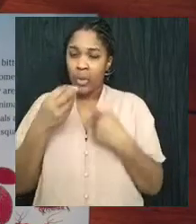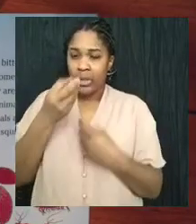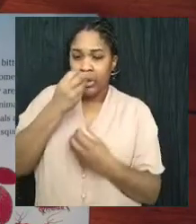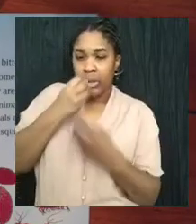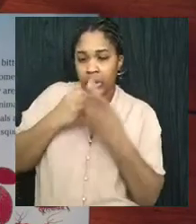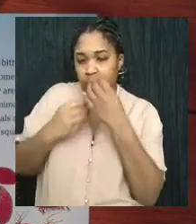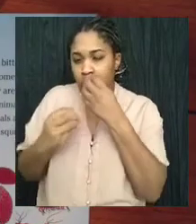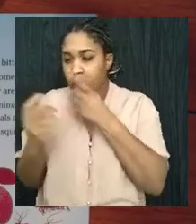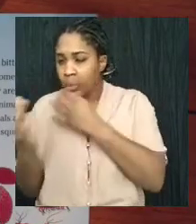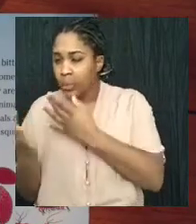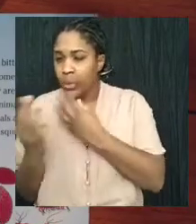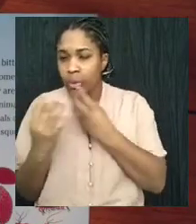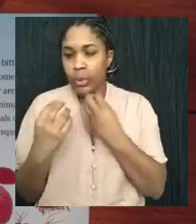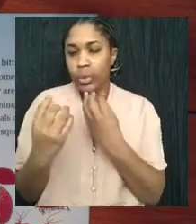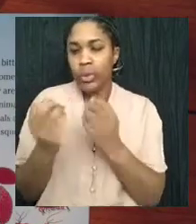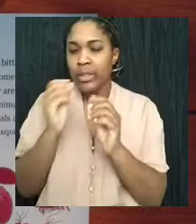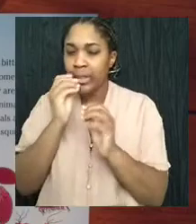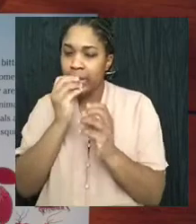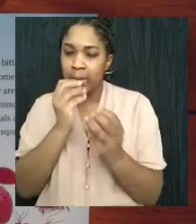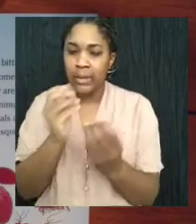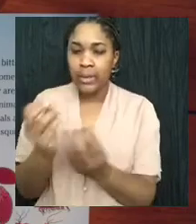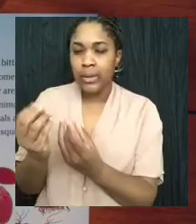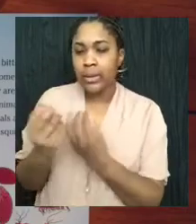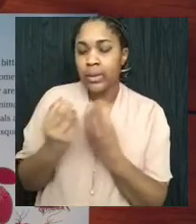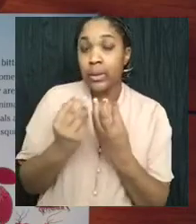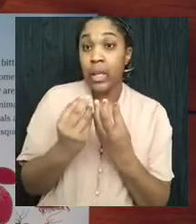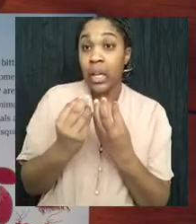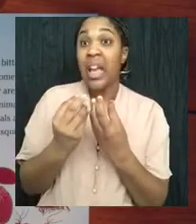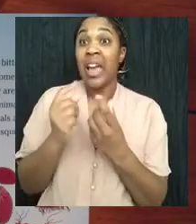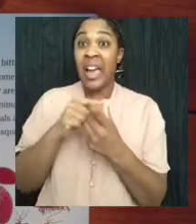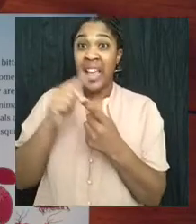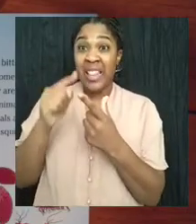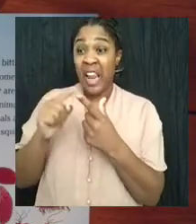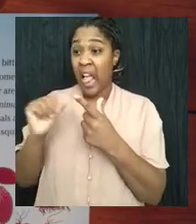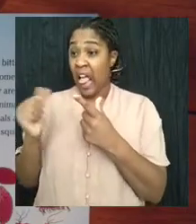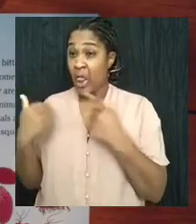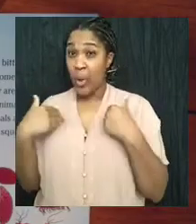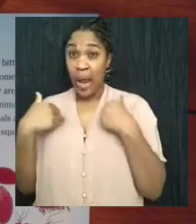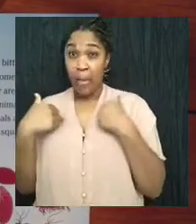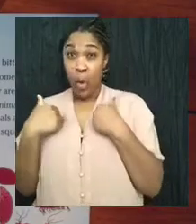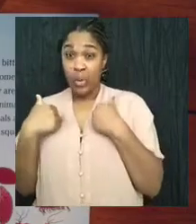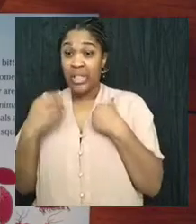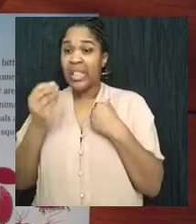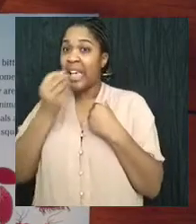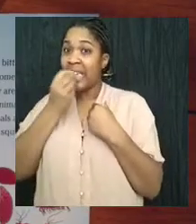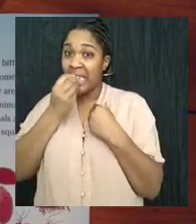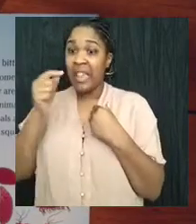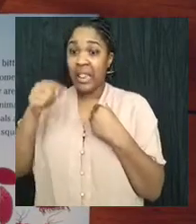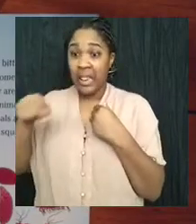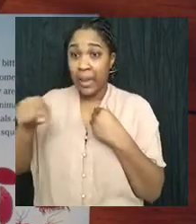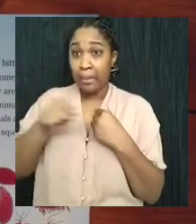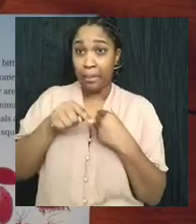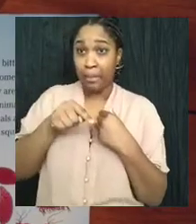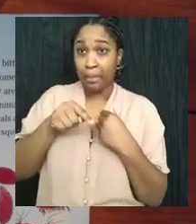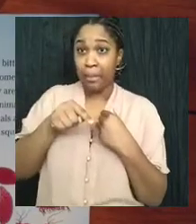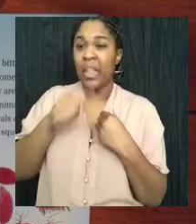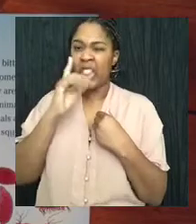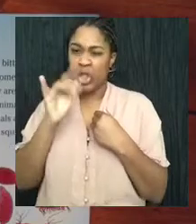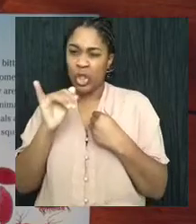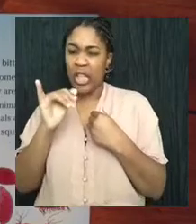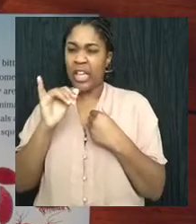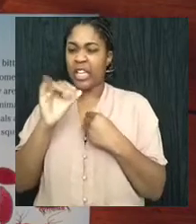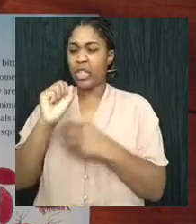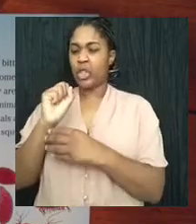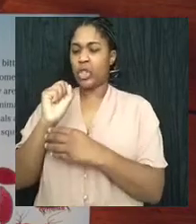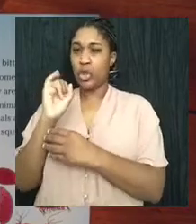and these are fed on by small animals, such as krill, which look like shrimp.